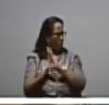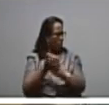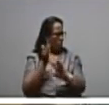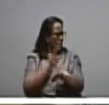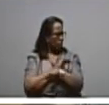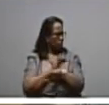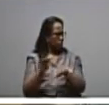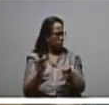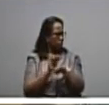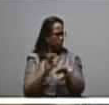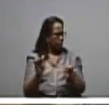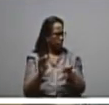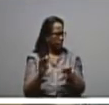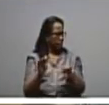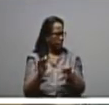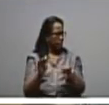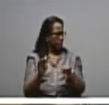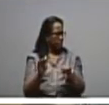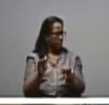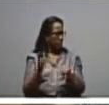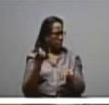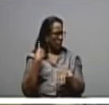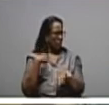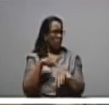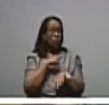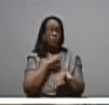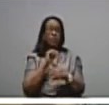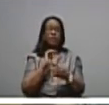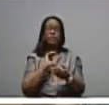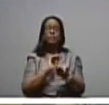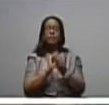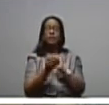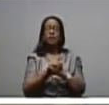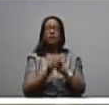baptism, becoming children of God,